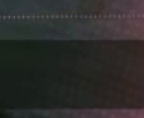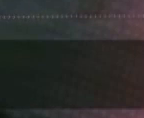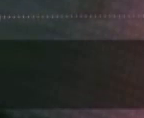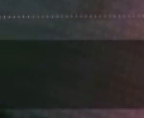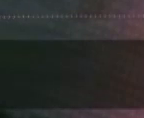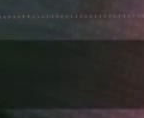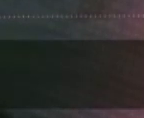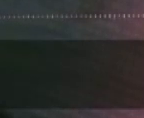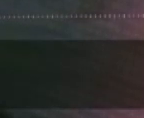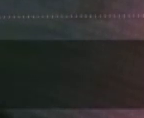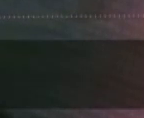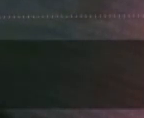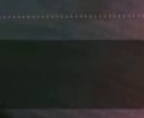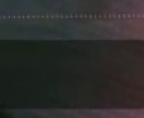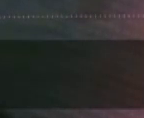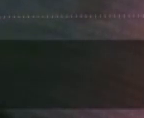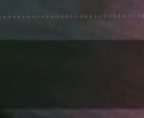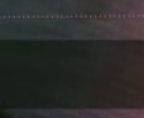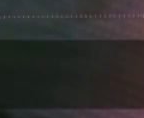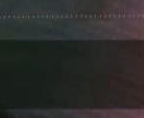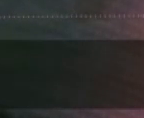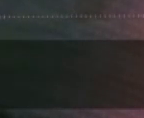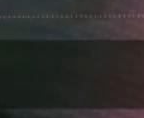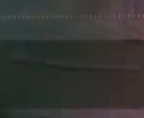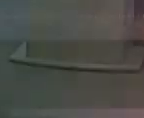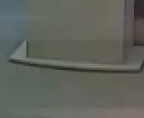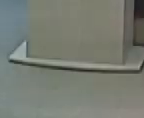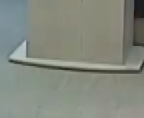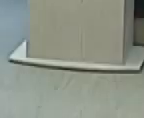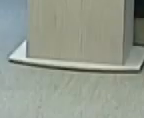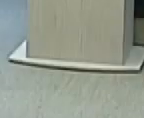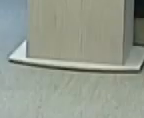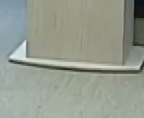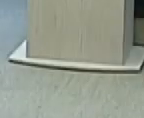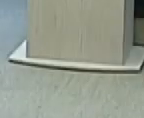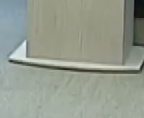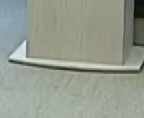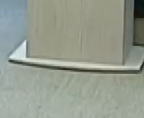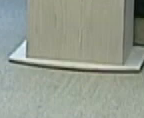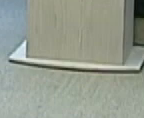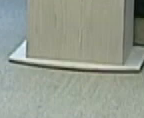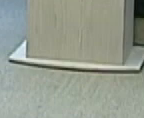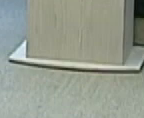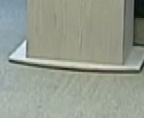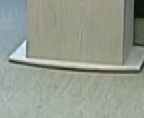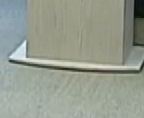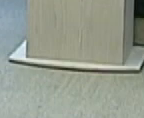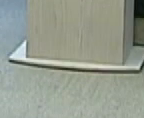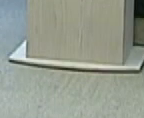Gracias, entonces. Let's go to work. Okay, sir. That's...